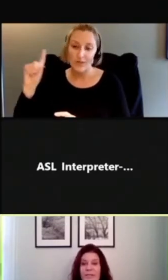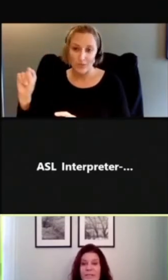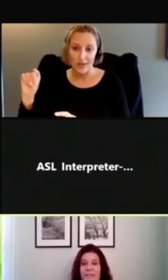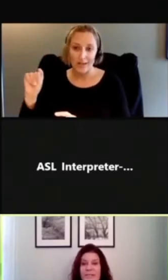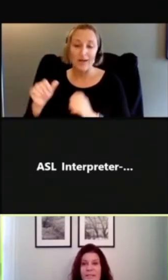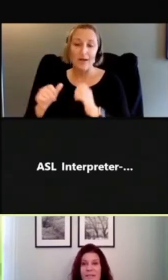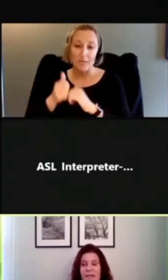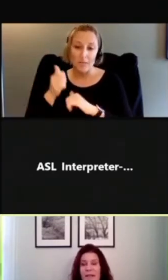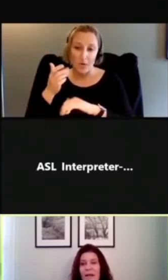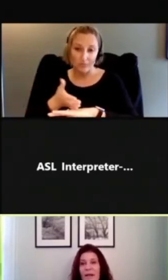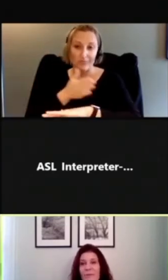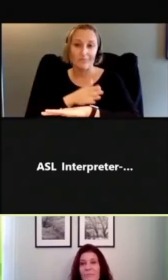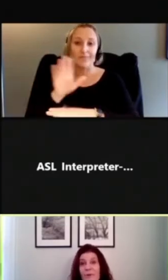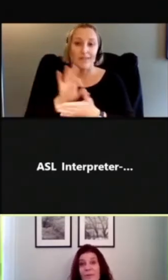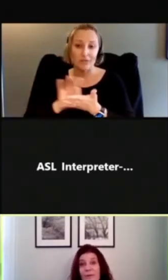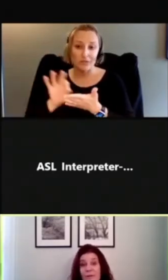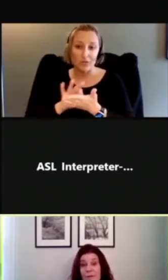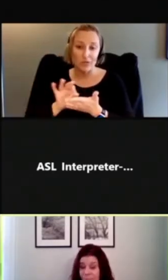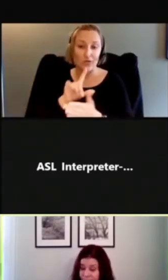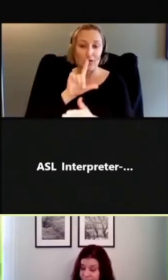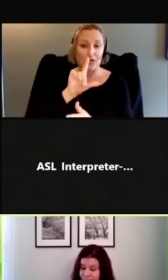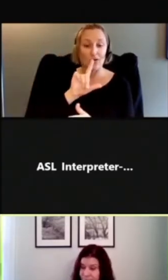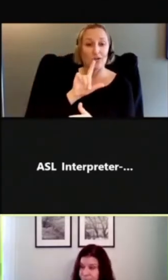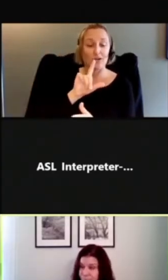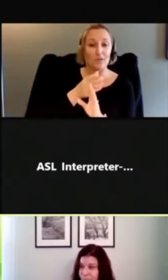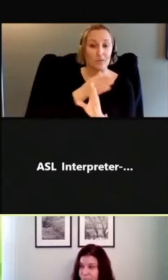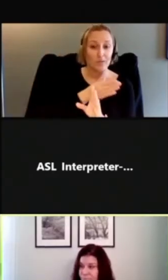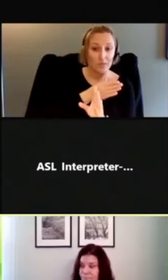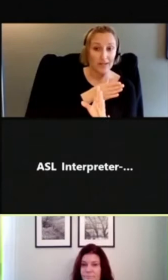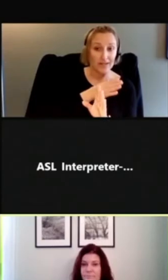that's pretty consistent from year to year.